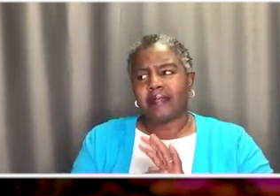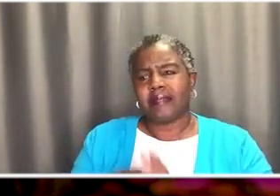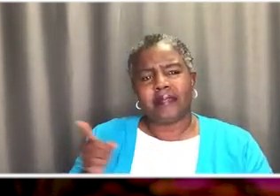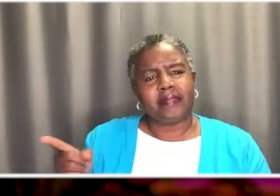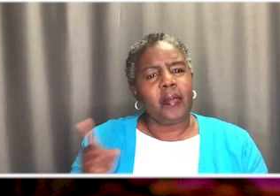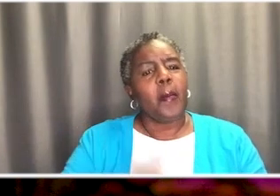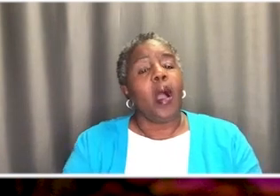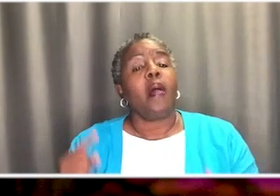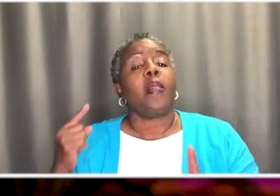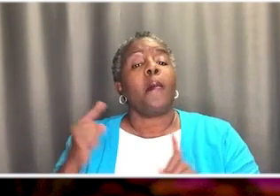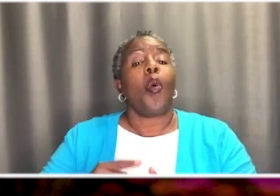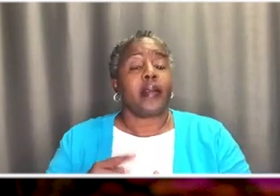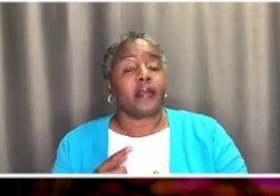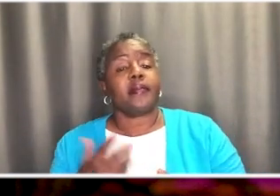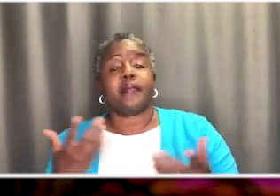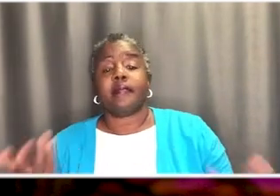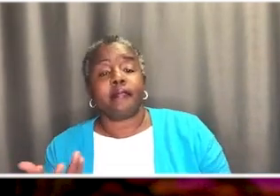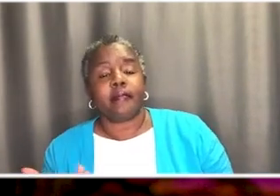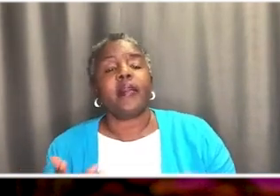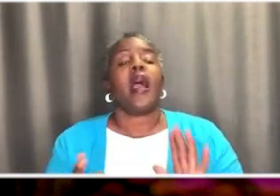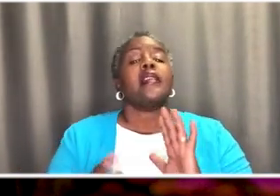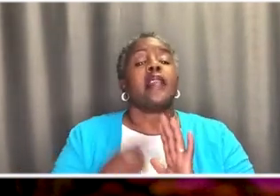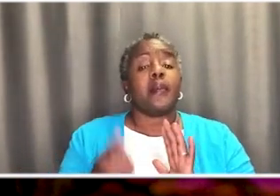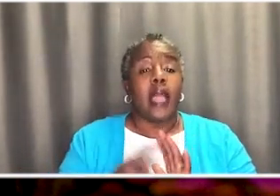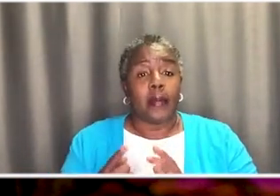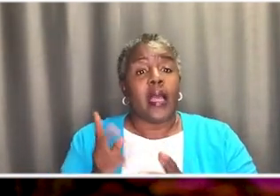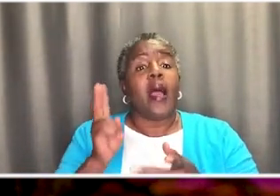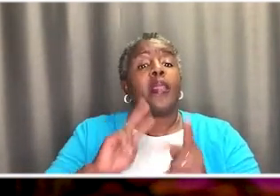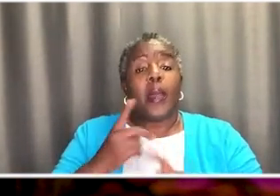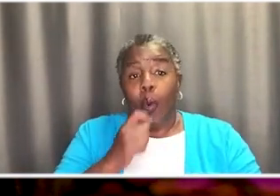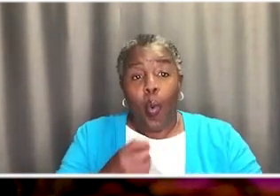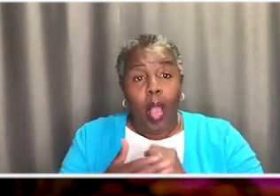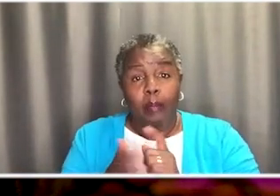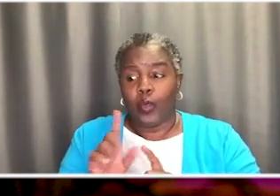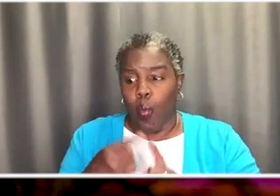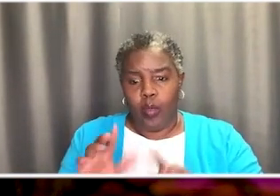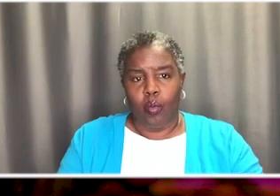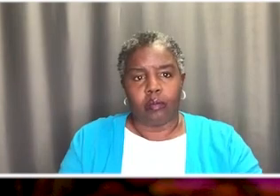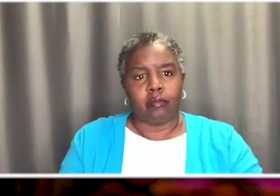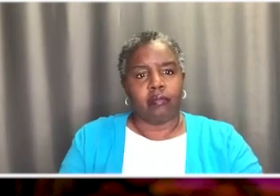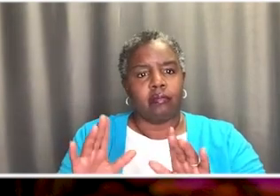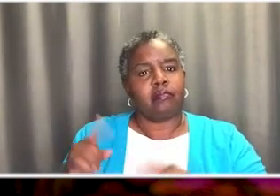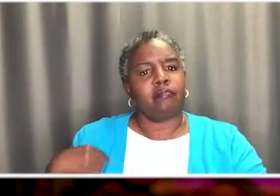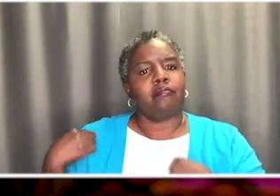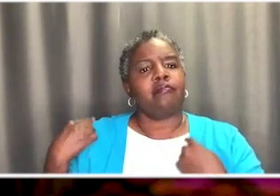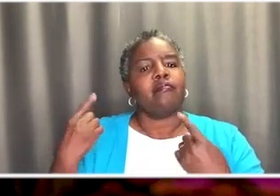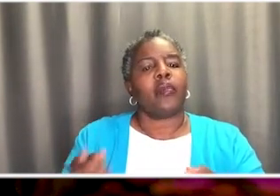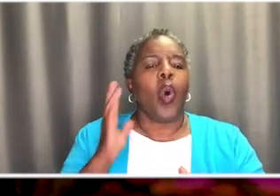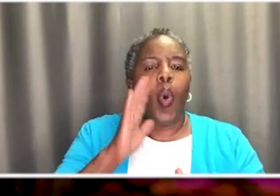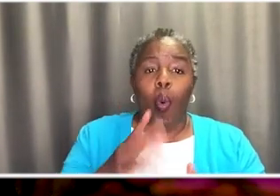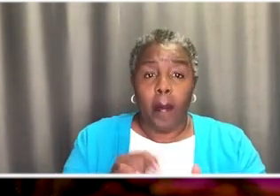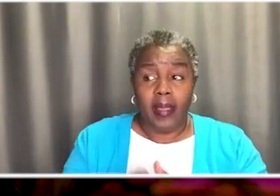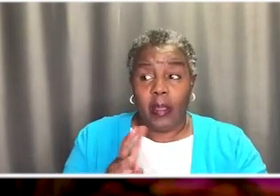The point is that sometimes it is the people who helped you along the way who are going to be